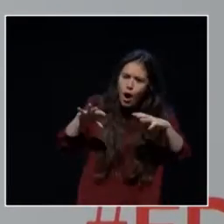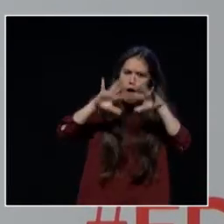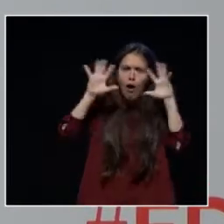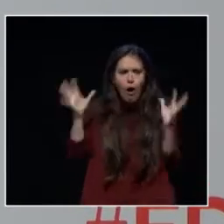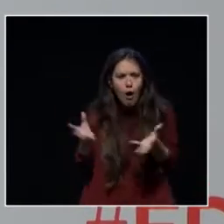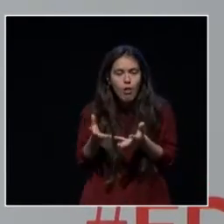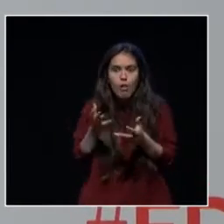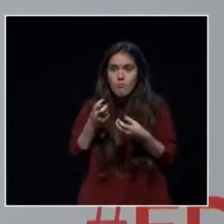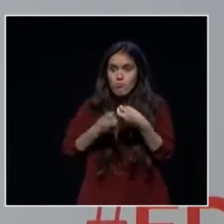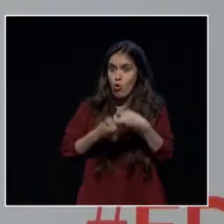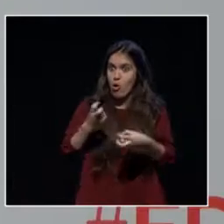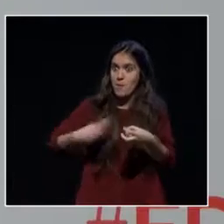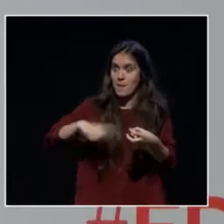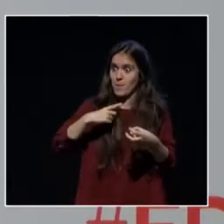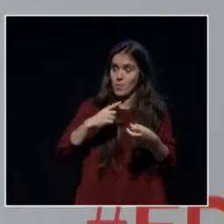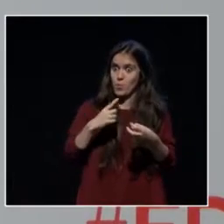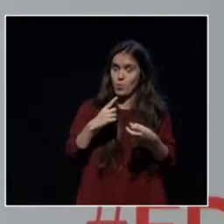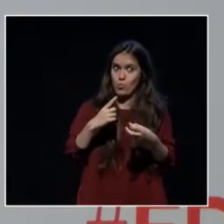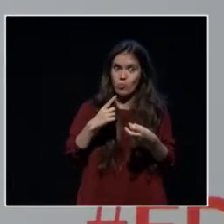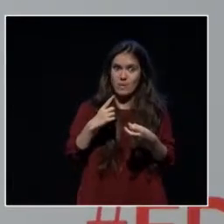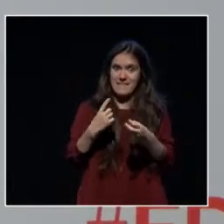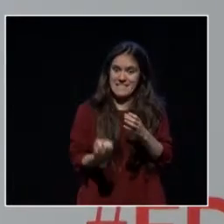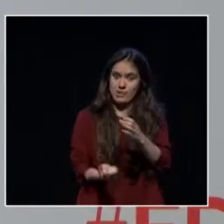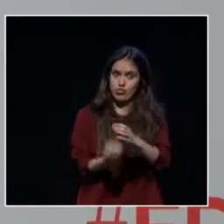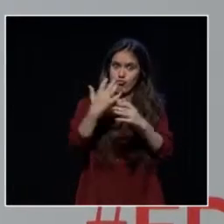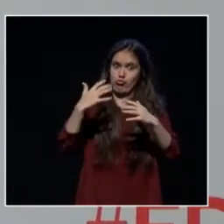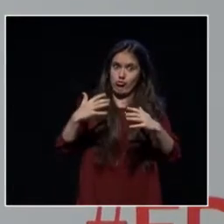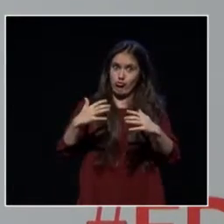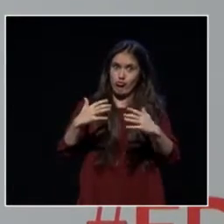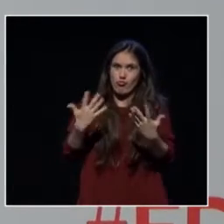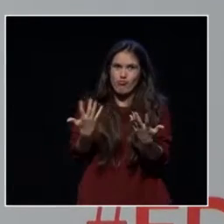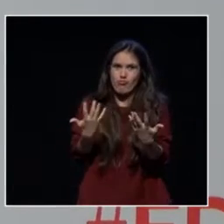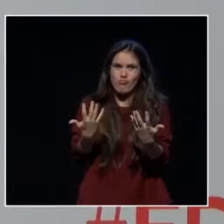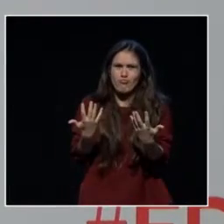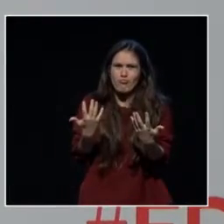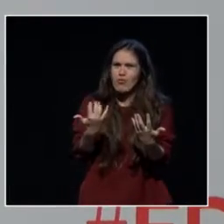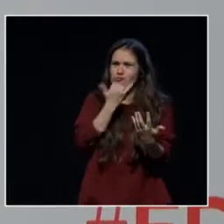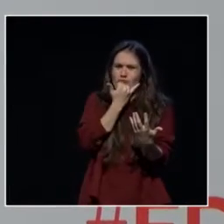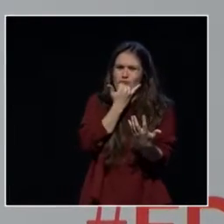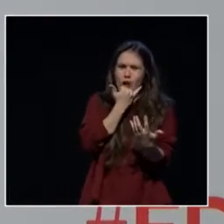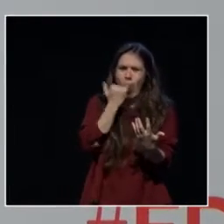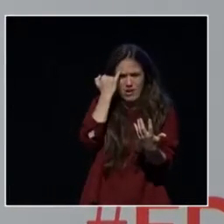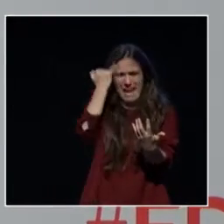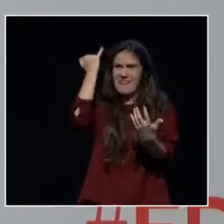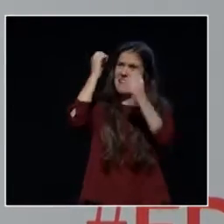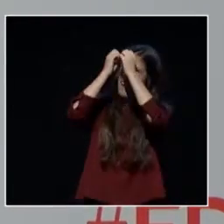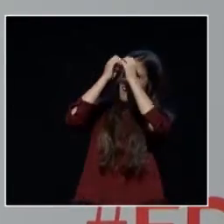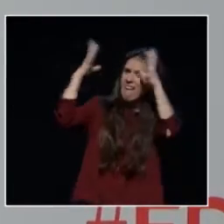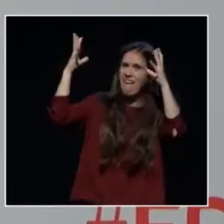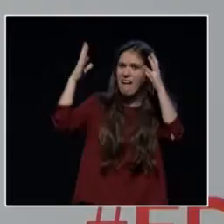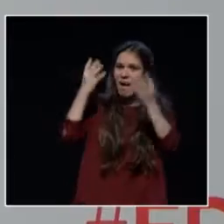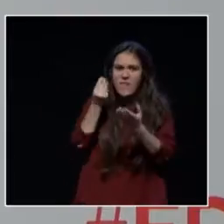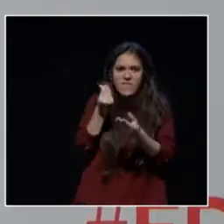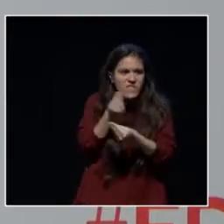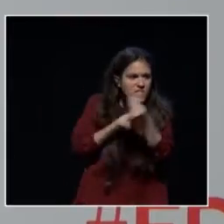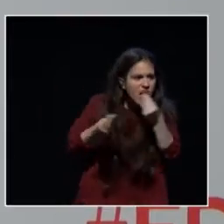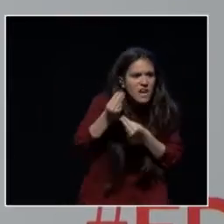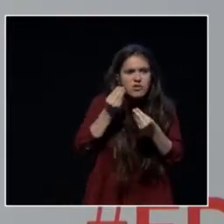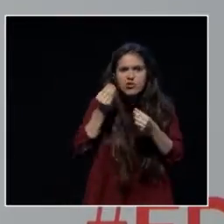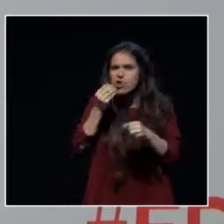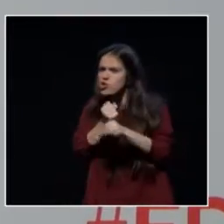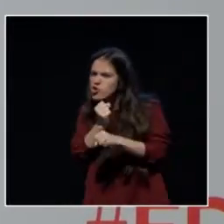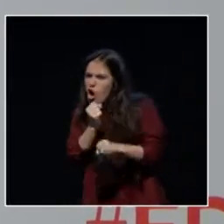that we created with the wrong conception. Conception about financing, conception about collateral, conception about